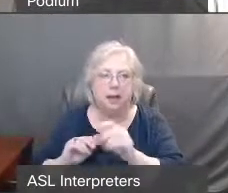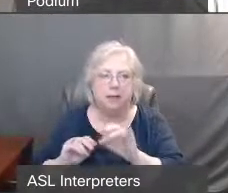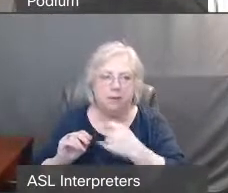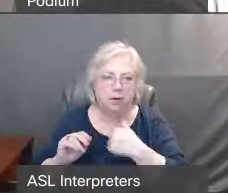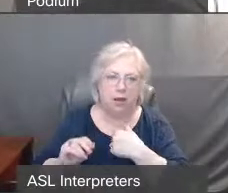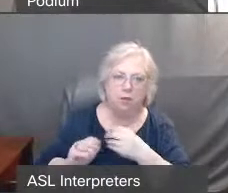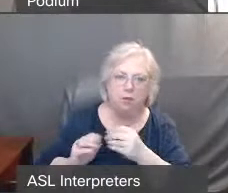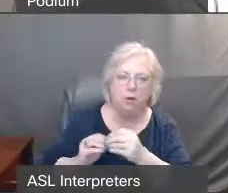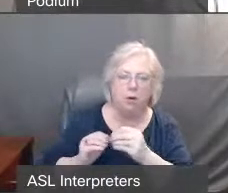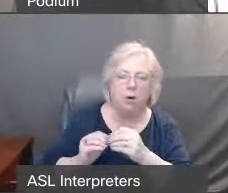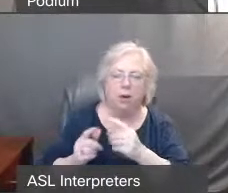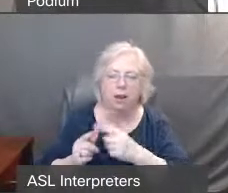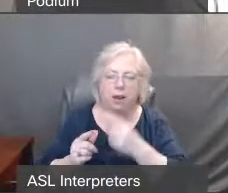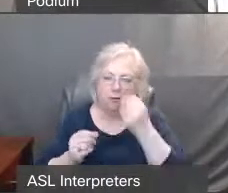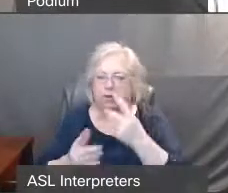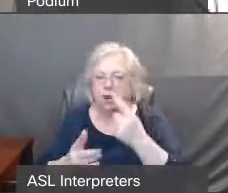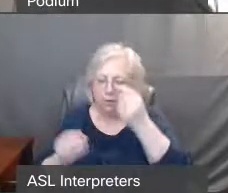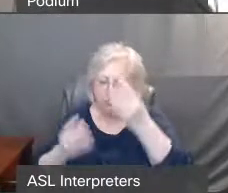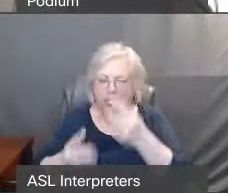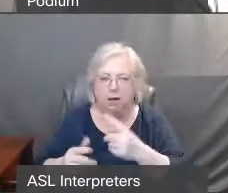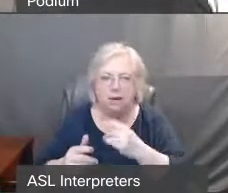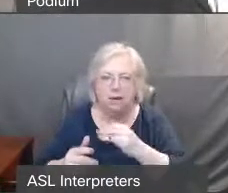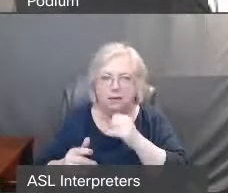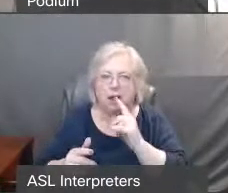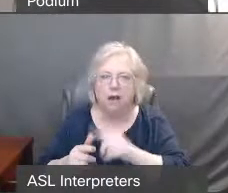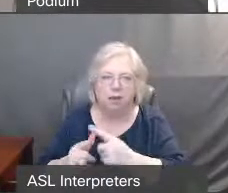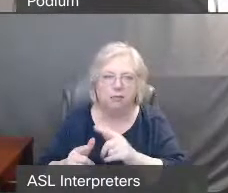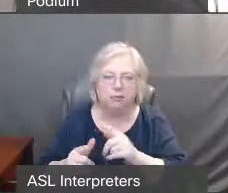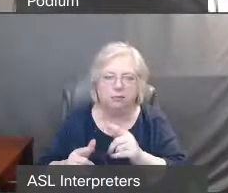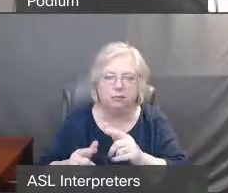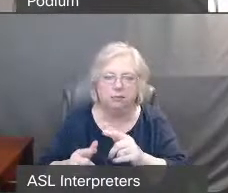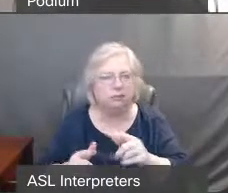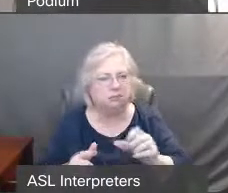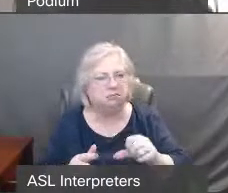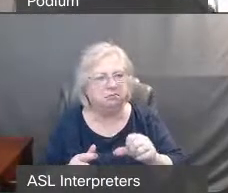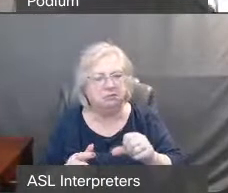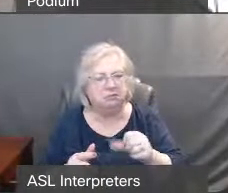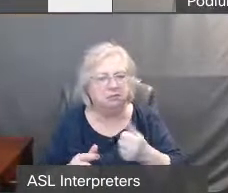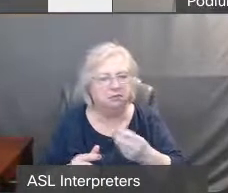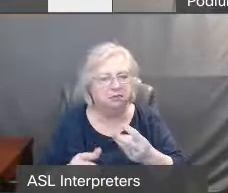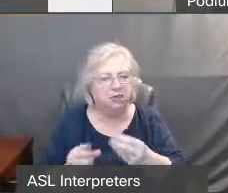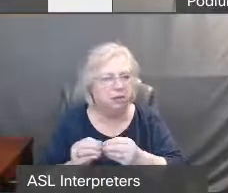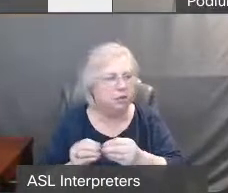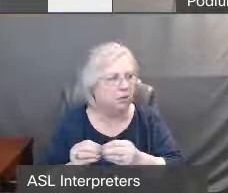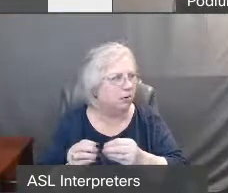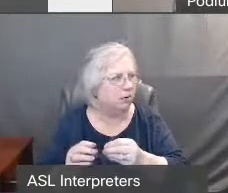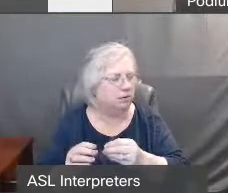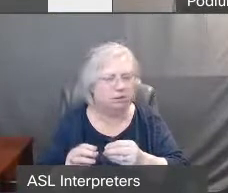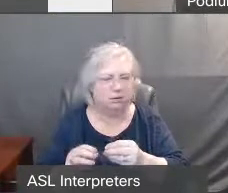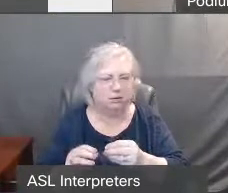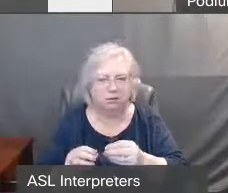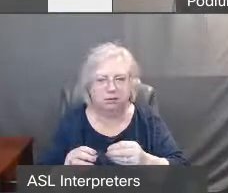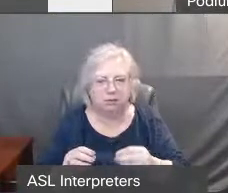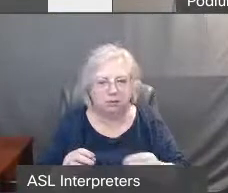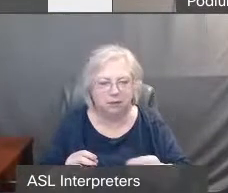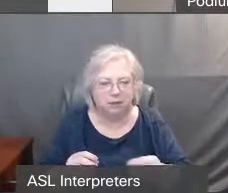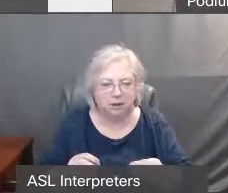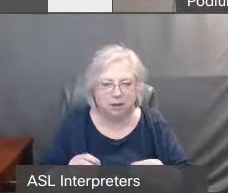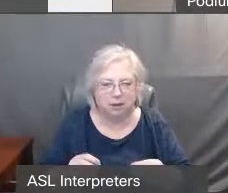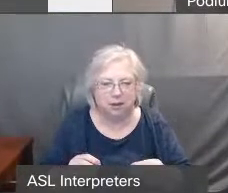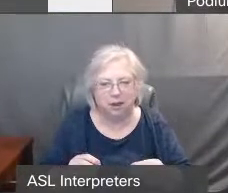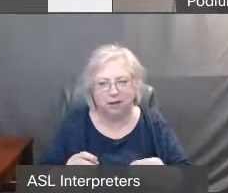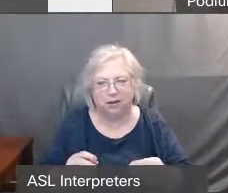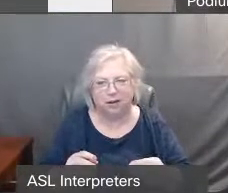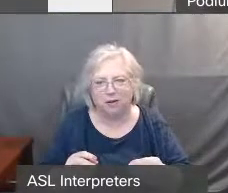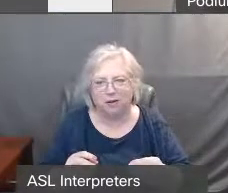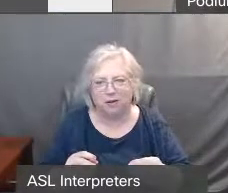it. If not, I mean, we'll move forward. Yeah, just a few more things Okay. here. Basically, I did have a conclusion sentence I'd like to use. So basically,